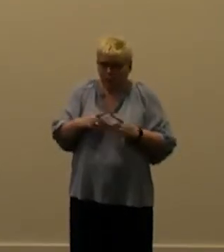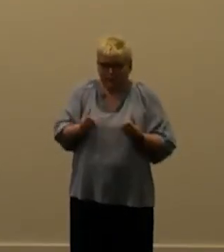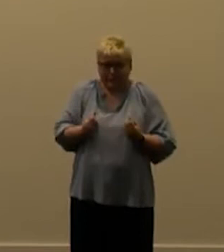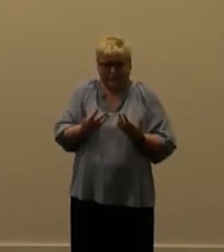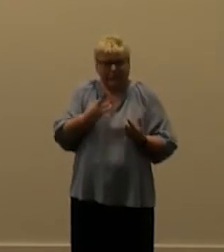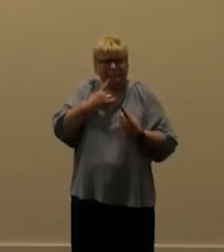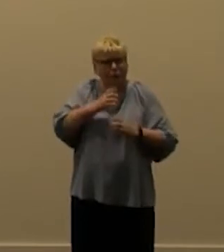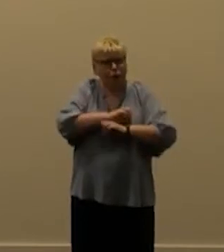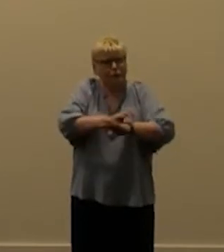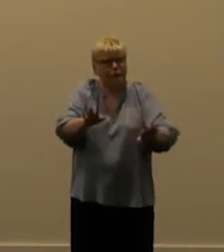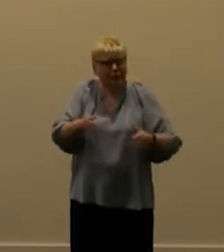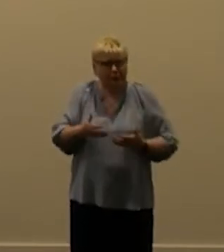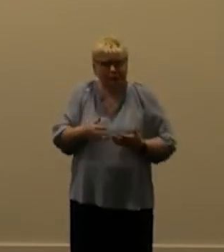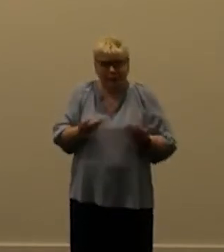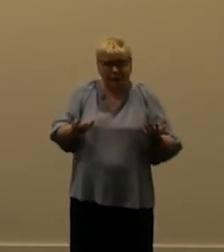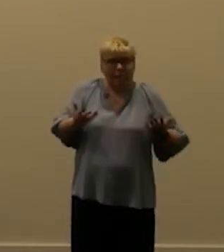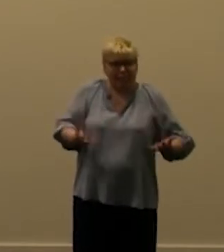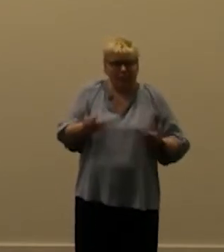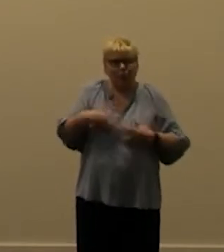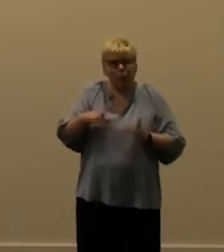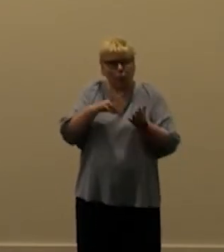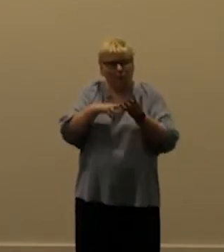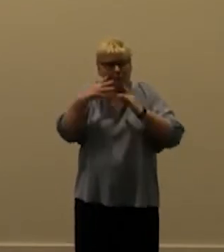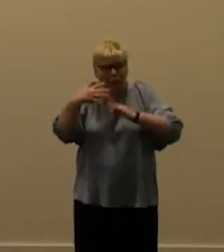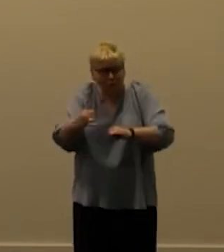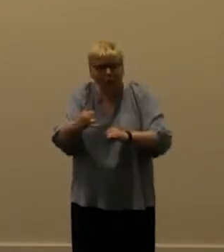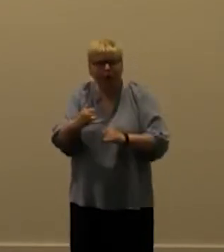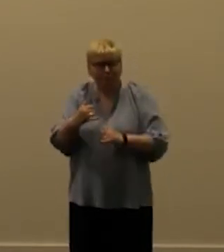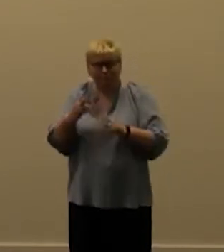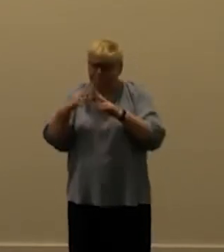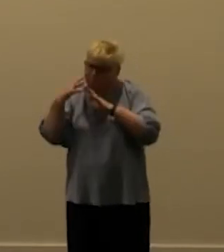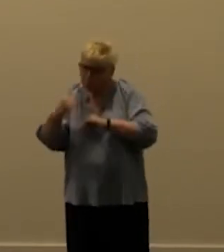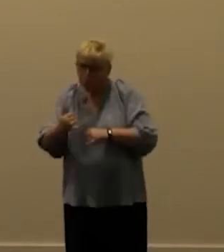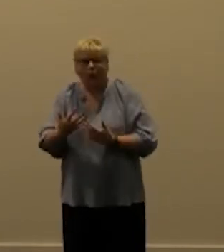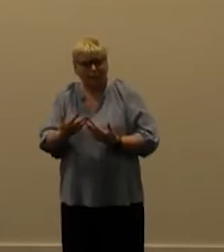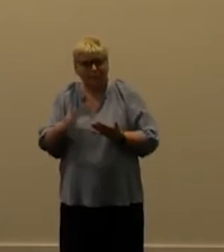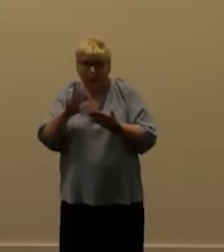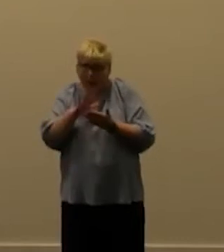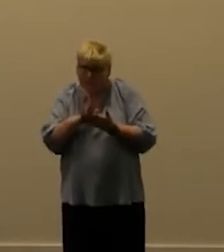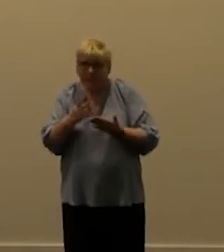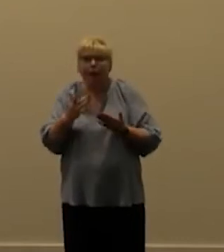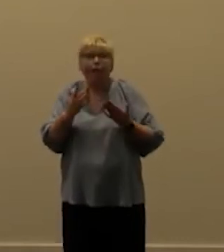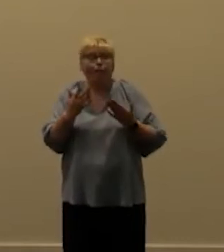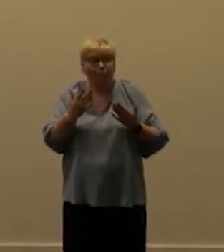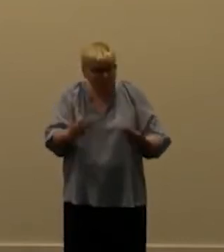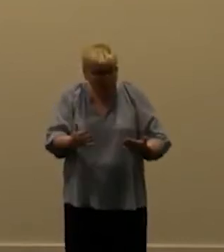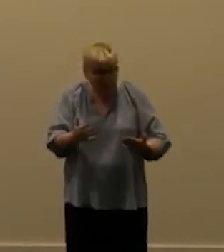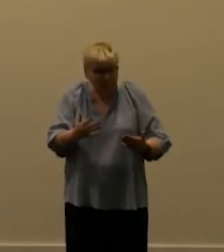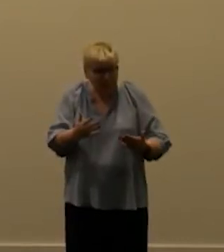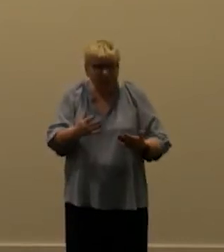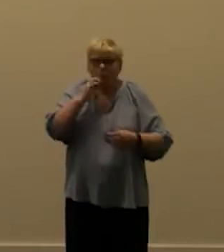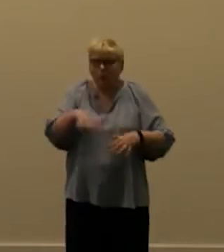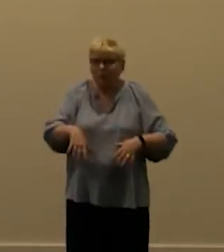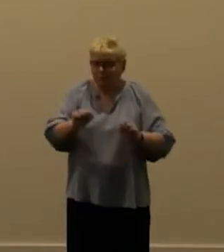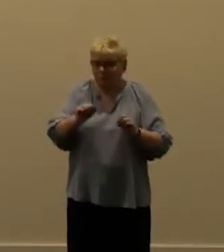At that point, we'll have our admins go verify the setting's been applied successfully and we're happy with it. And then at that point, we would look to pull the